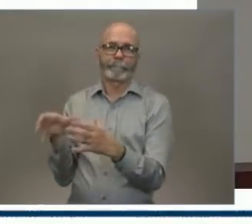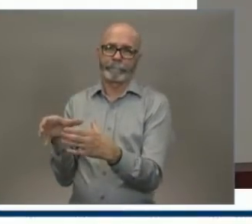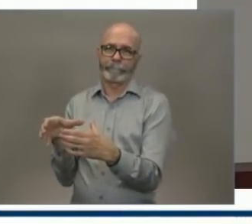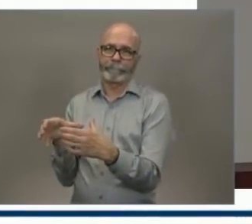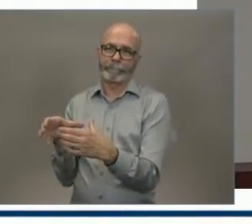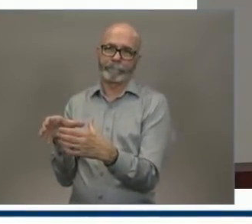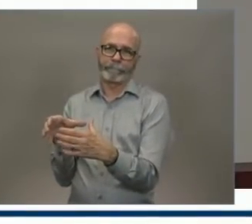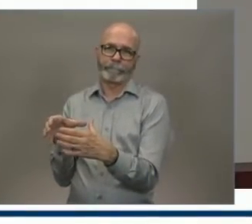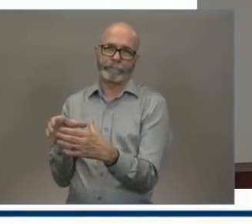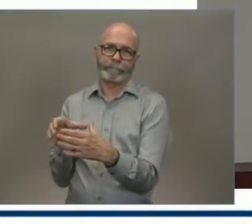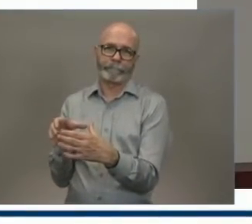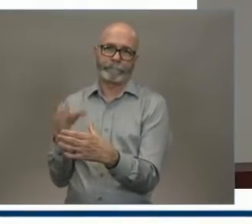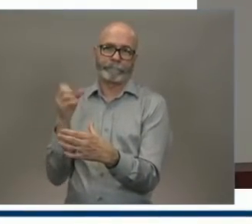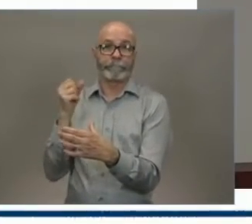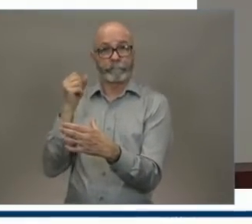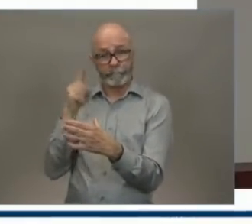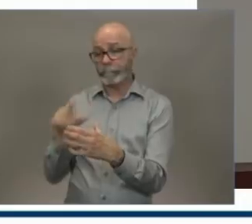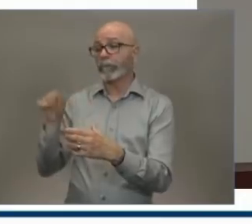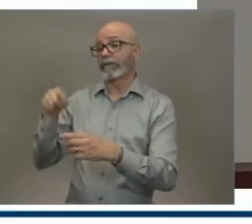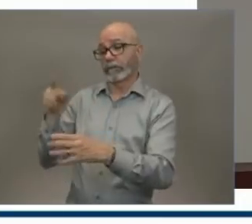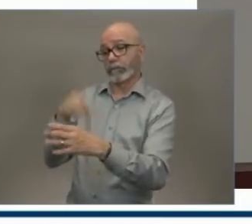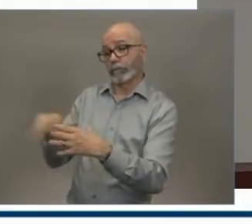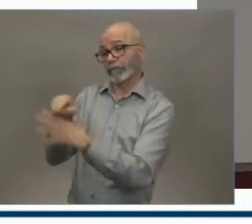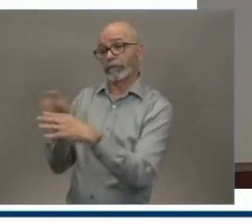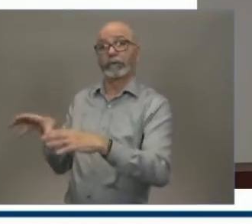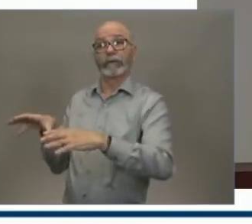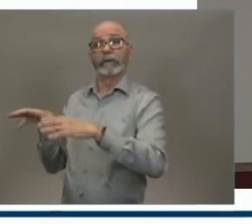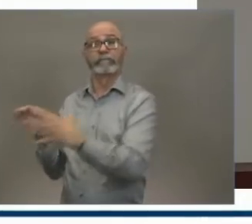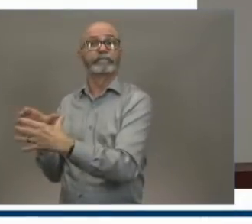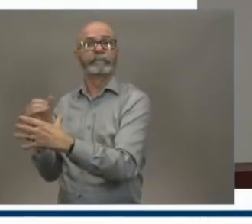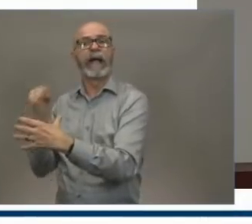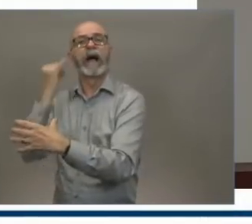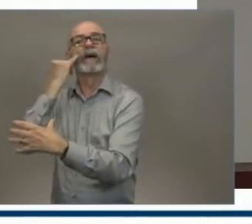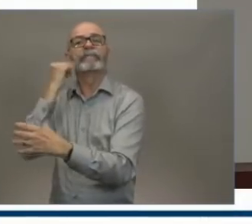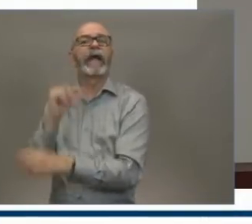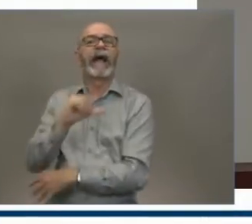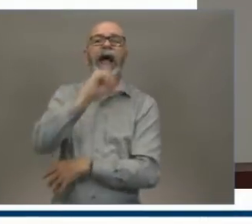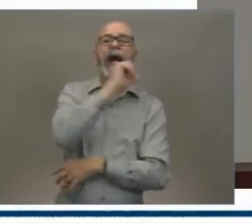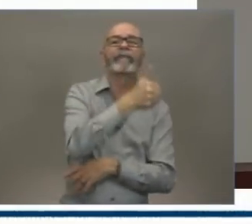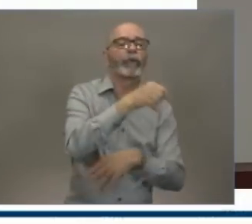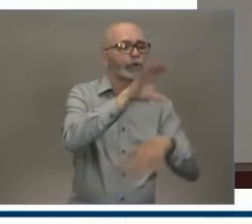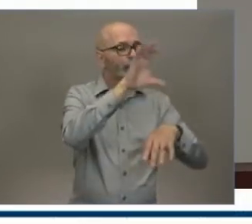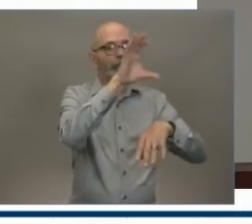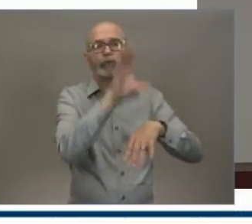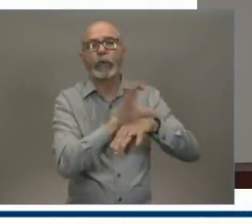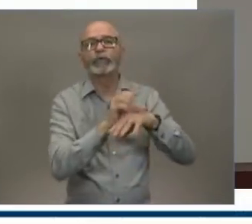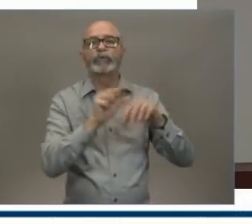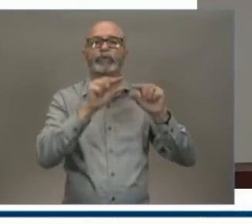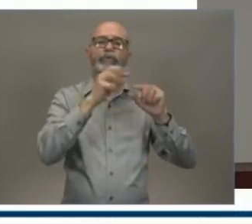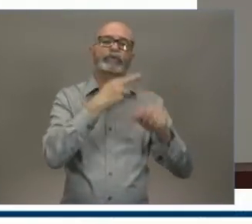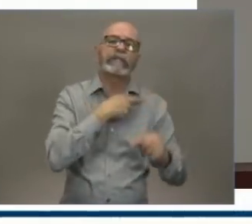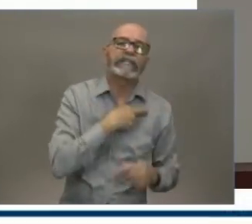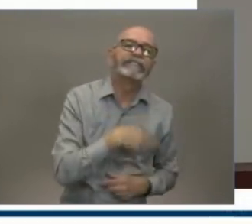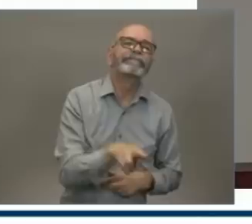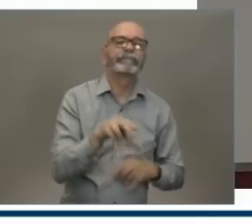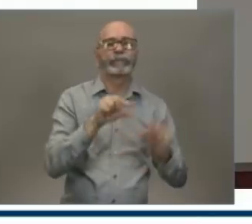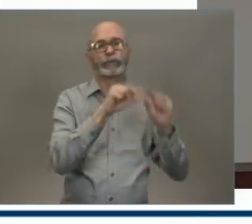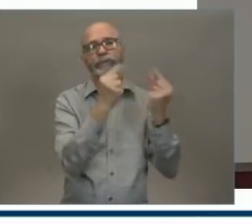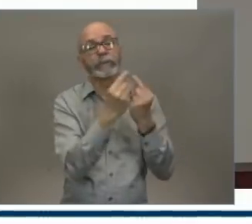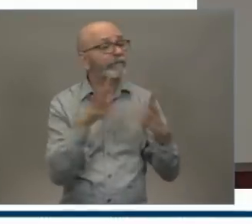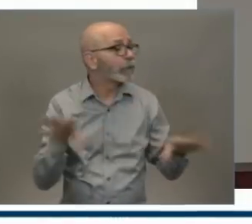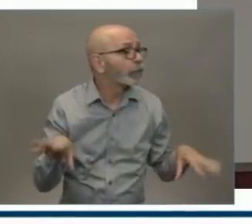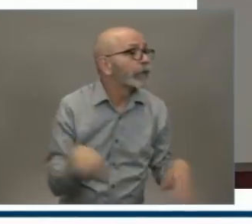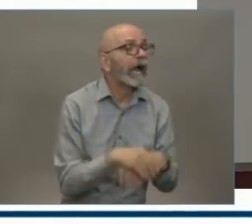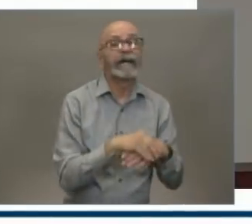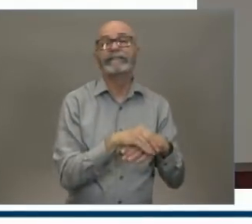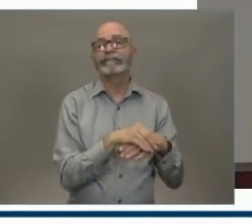social gatherings, the only other type of gathering is for faith gatherings and wedding and funeral